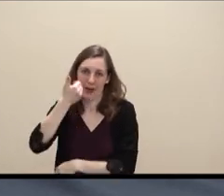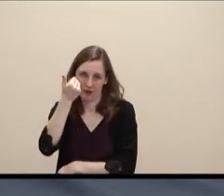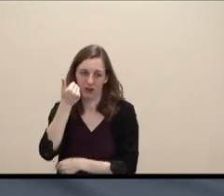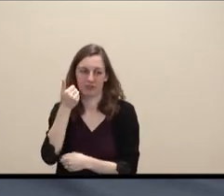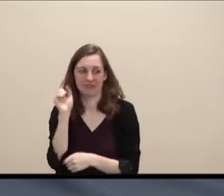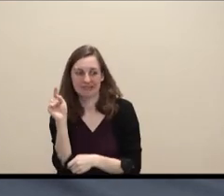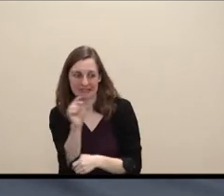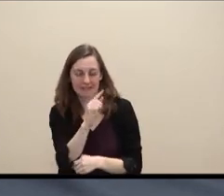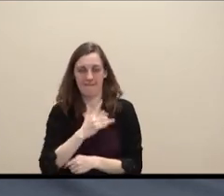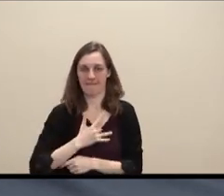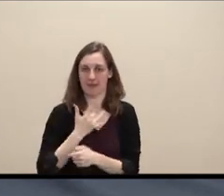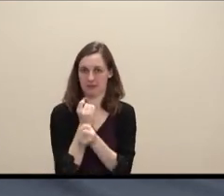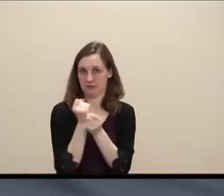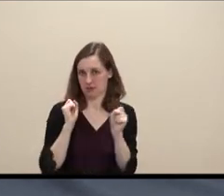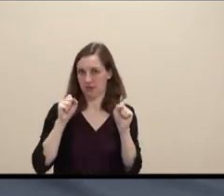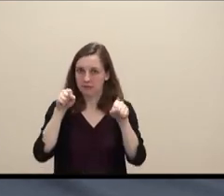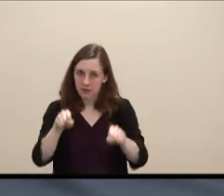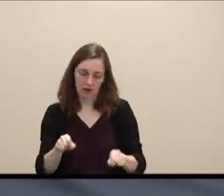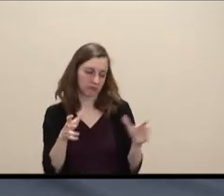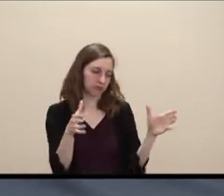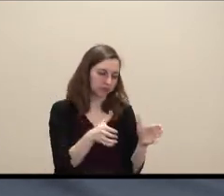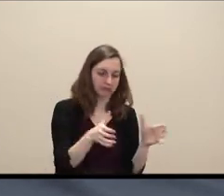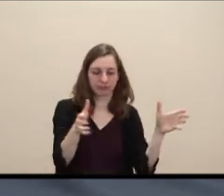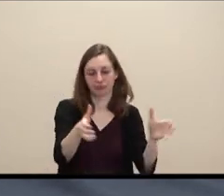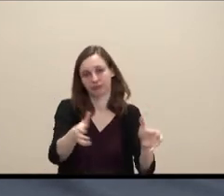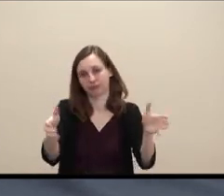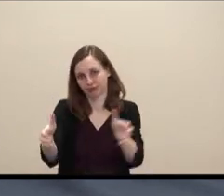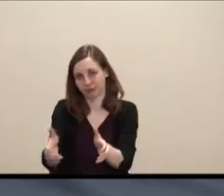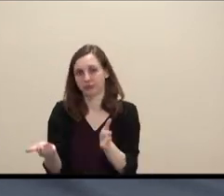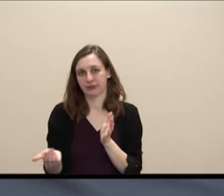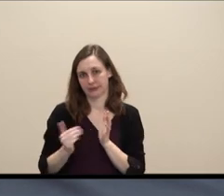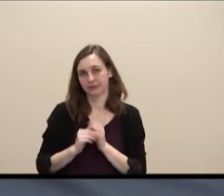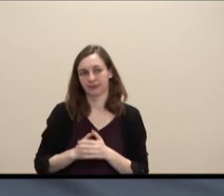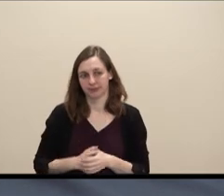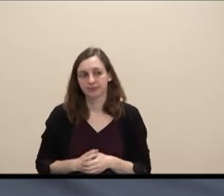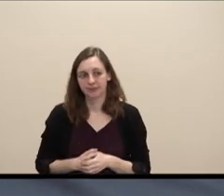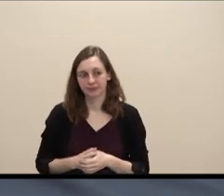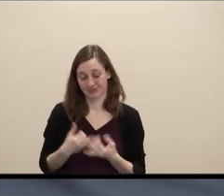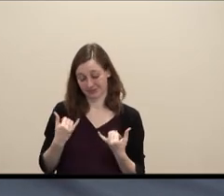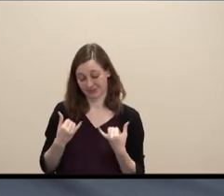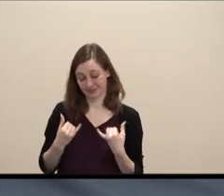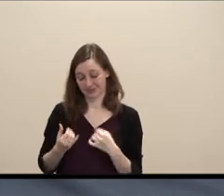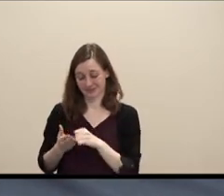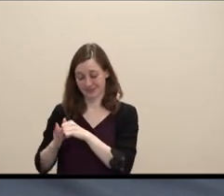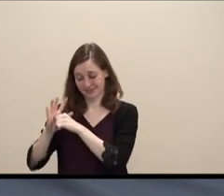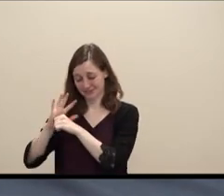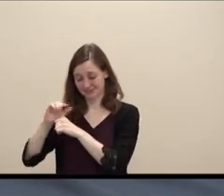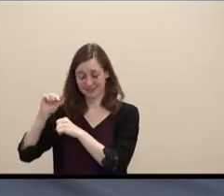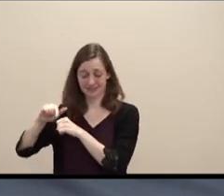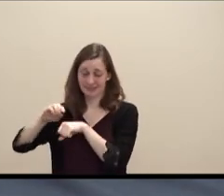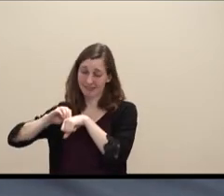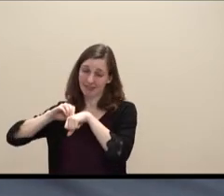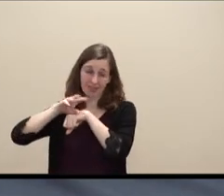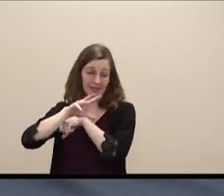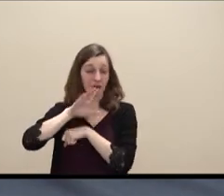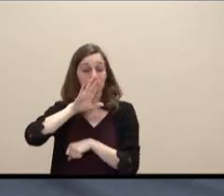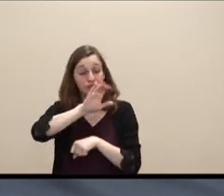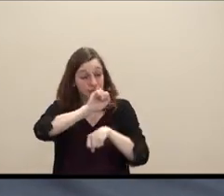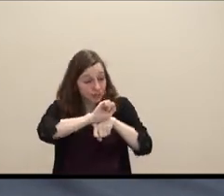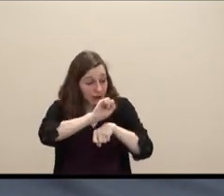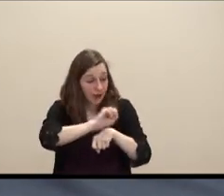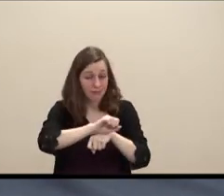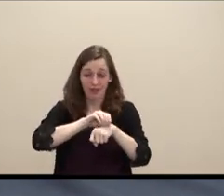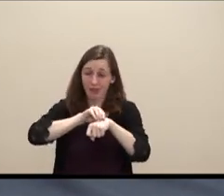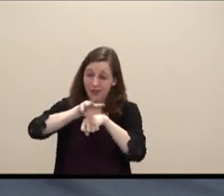little bit safer and gathering together. So, because all it's doing is making your job, all the